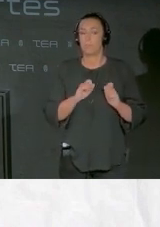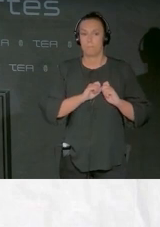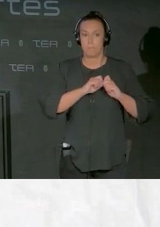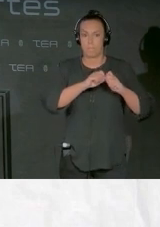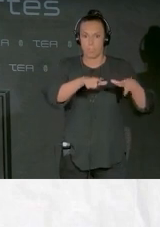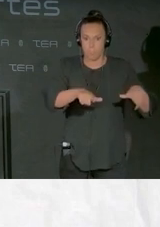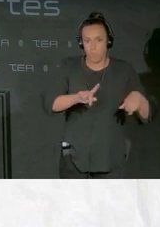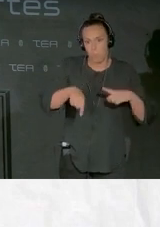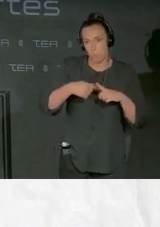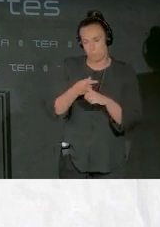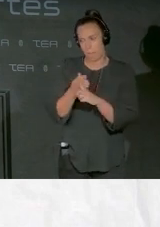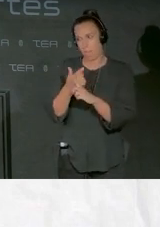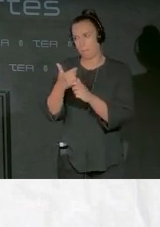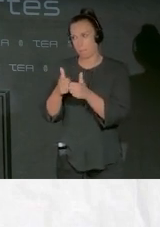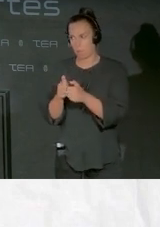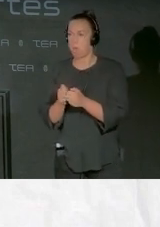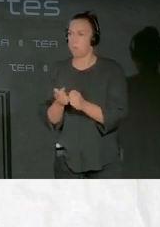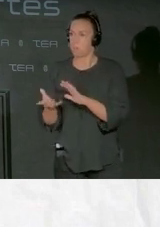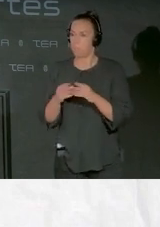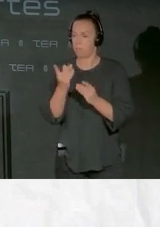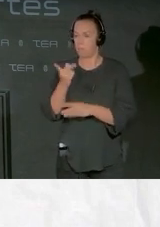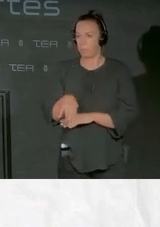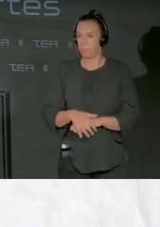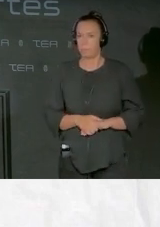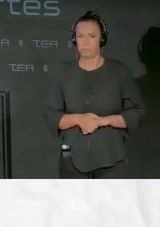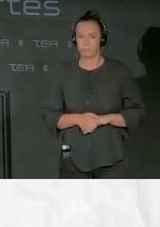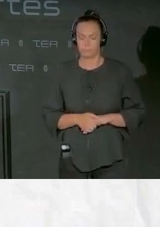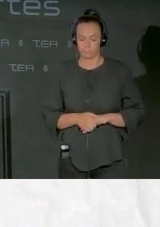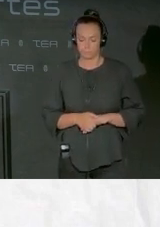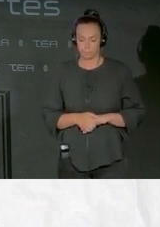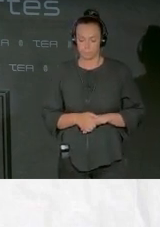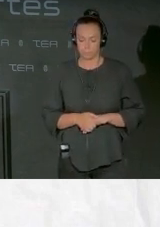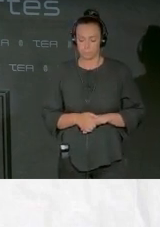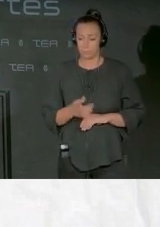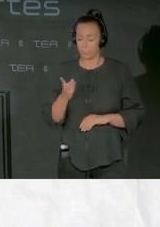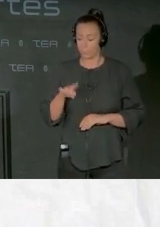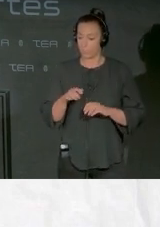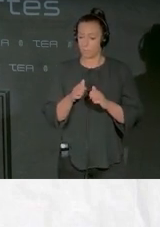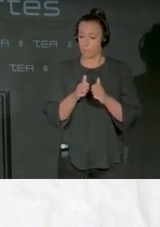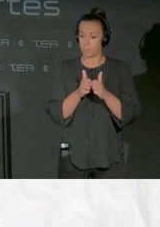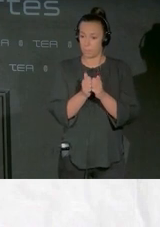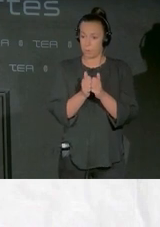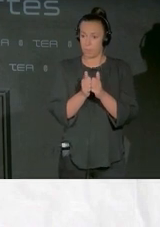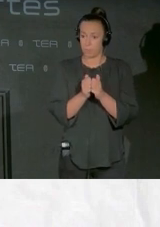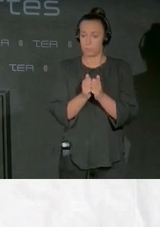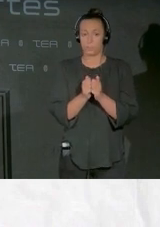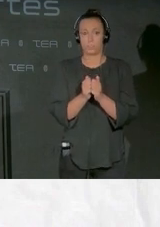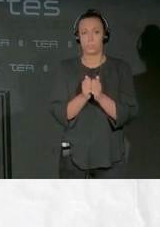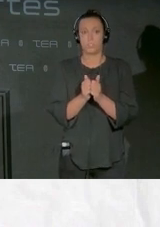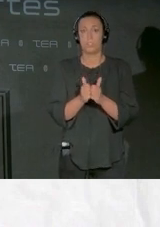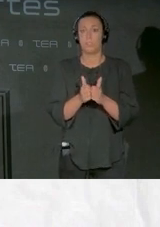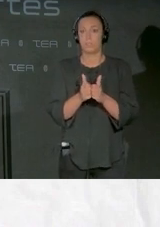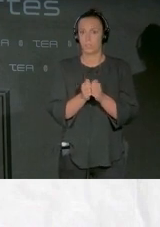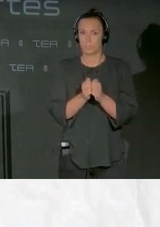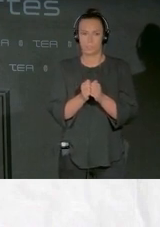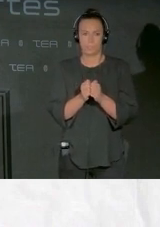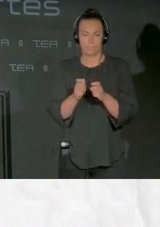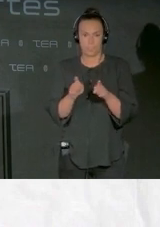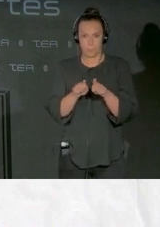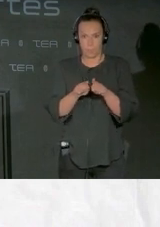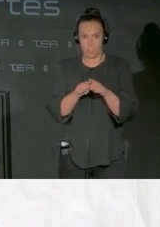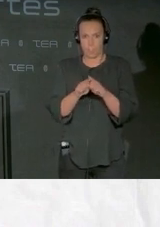And we see that video games are also a gateway to virtual worlds. We see that they have provided whole communities